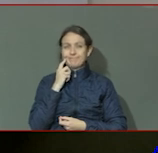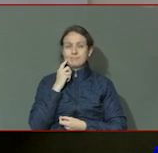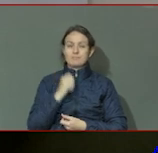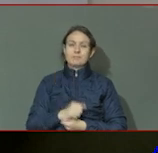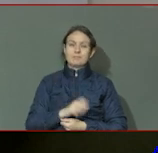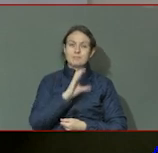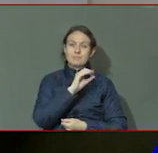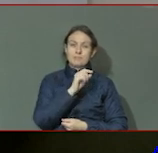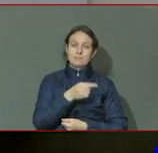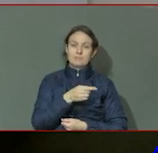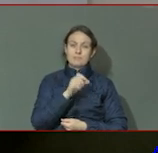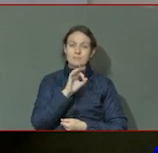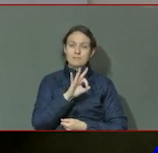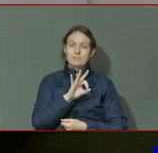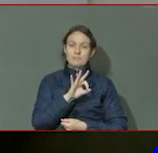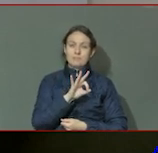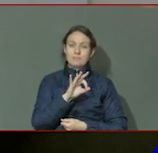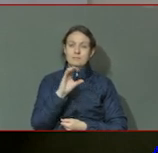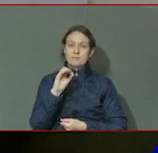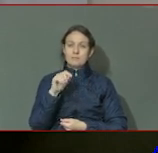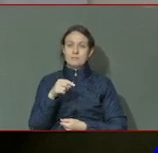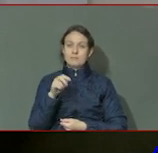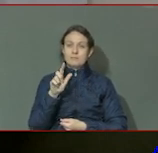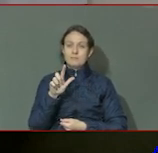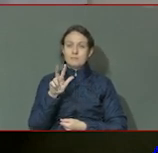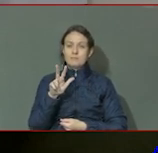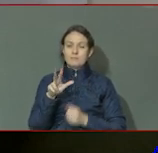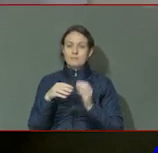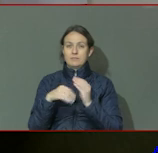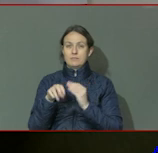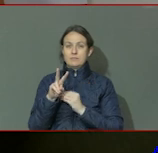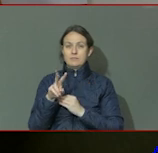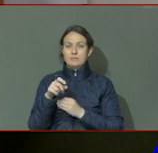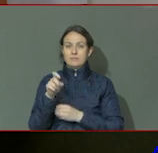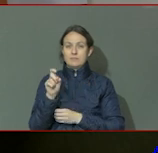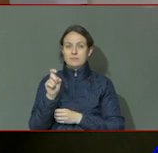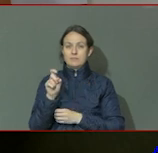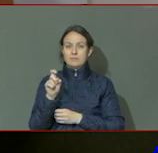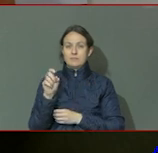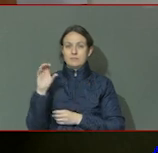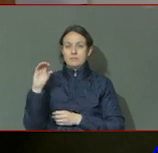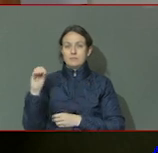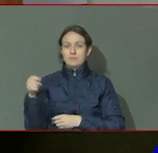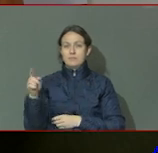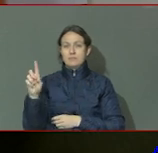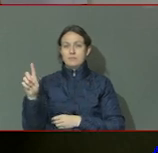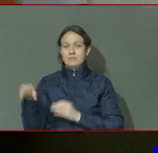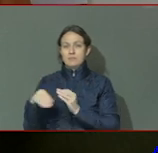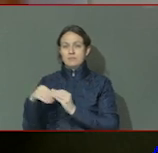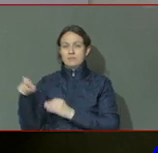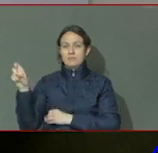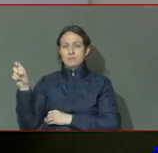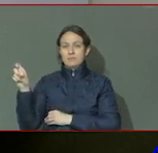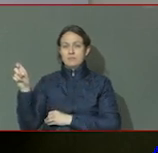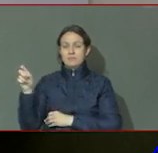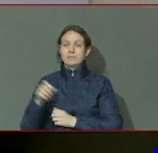to be 0.3, 0.78 minus 2x, and 0.11 plus x.